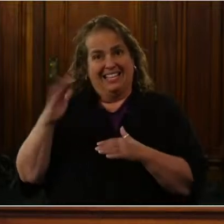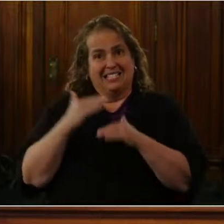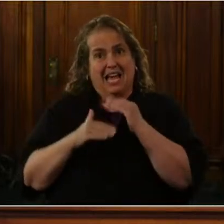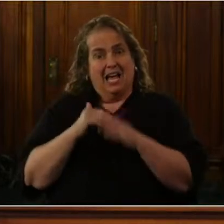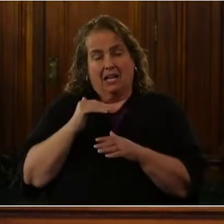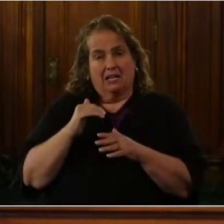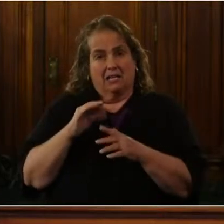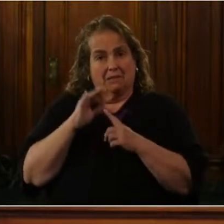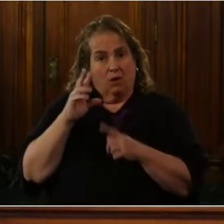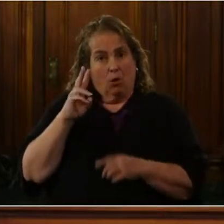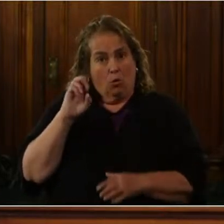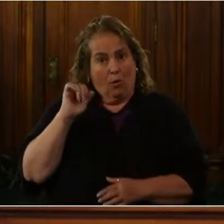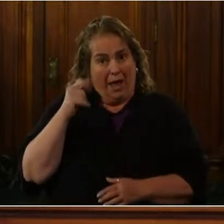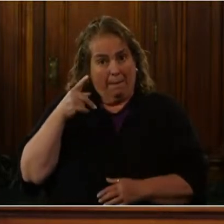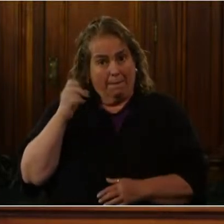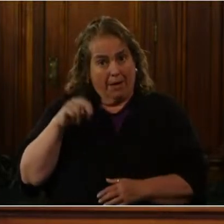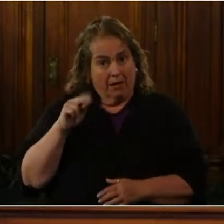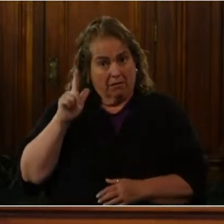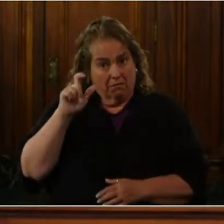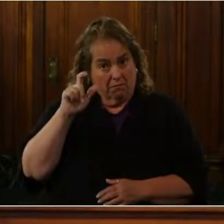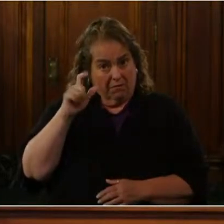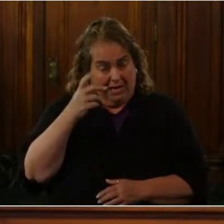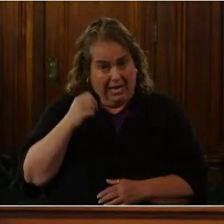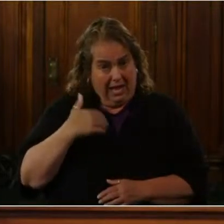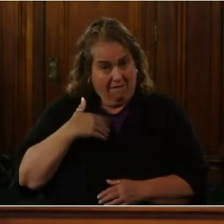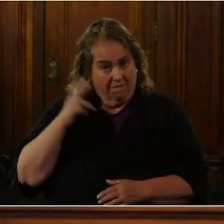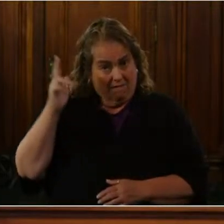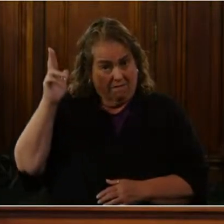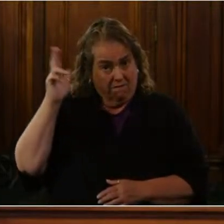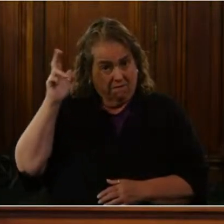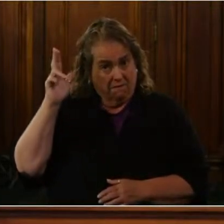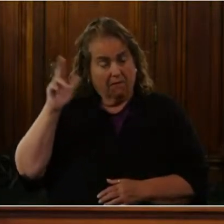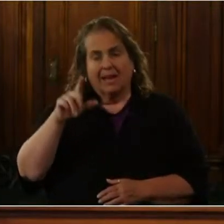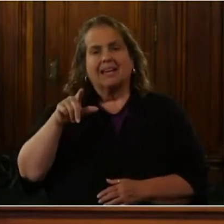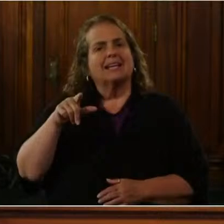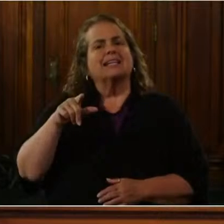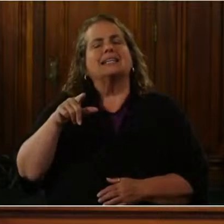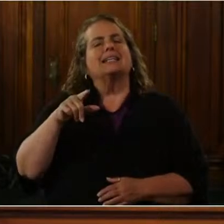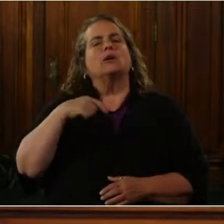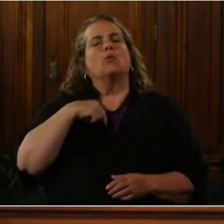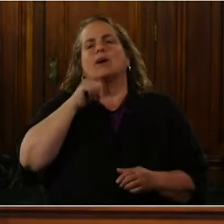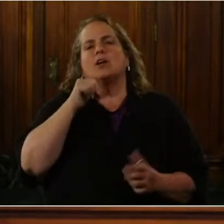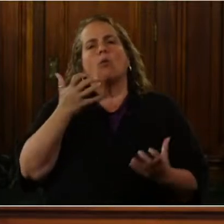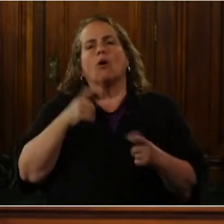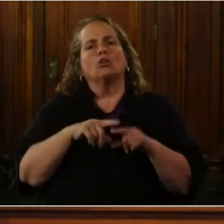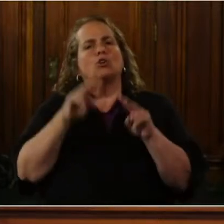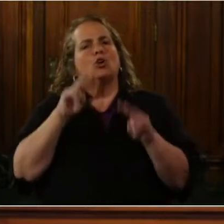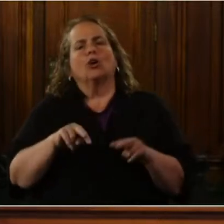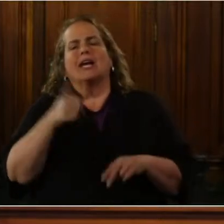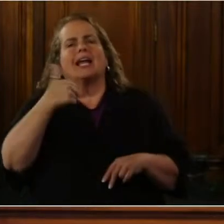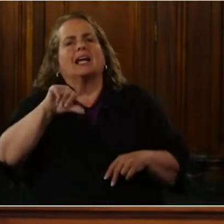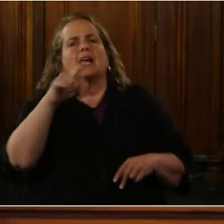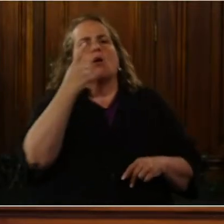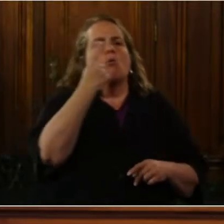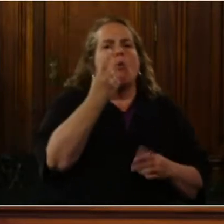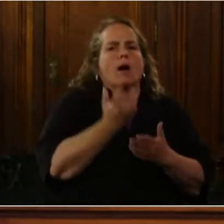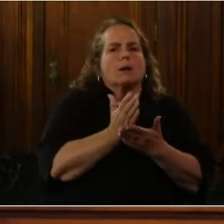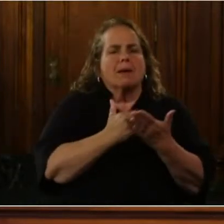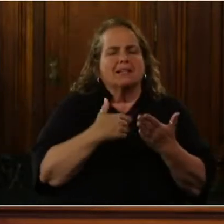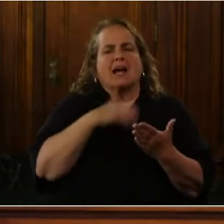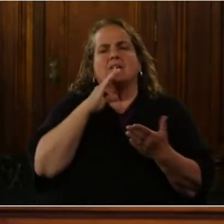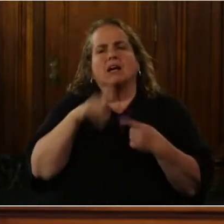the evidence, again, together, it's important that we don't look at any one single piece. I talked about this the other day, that we're able to